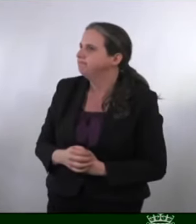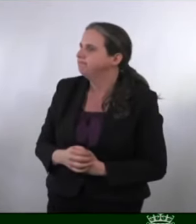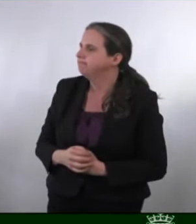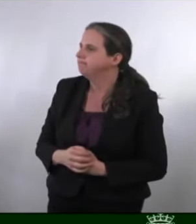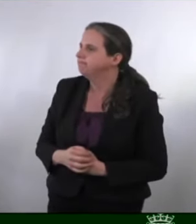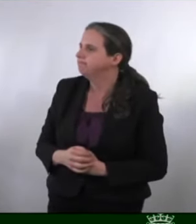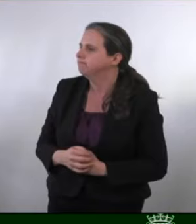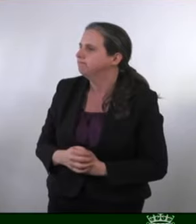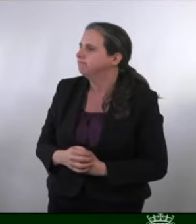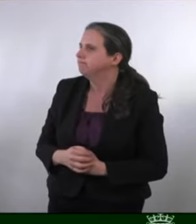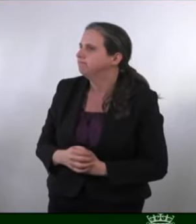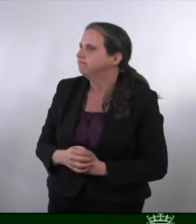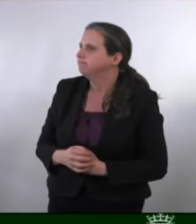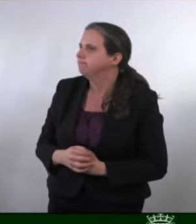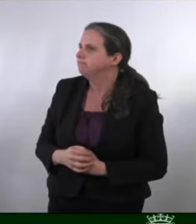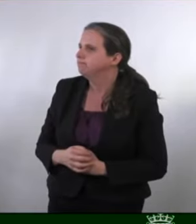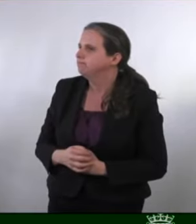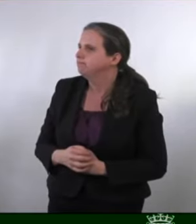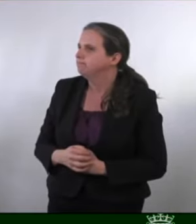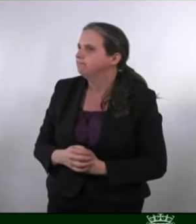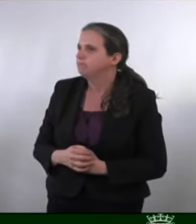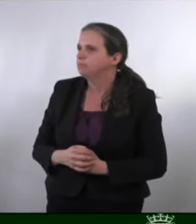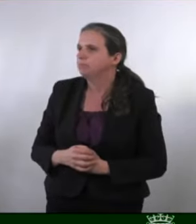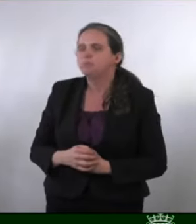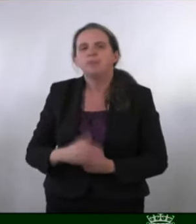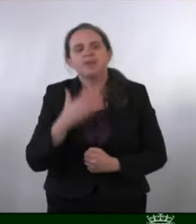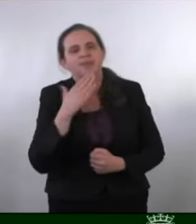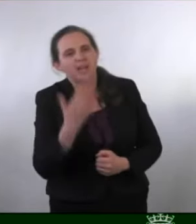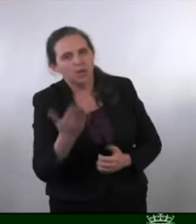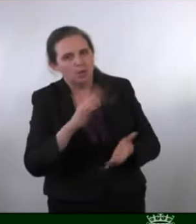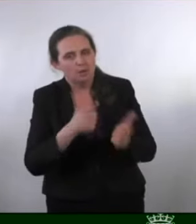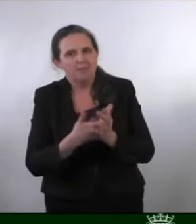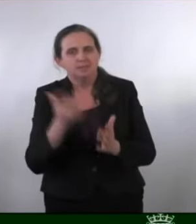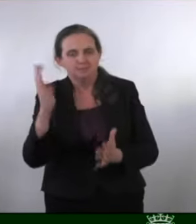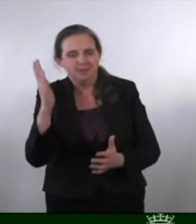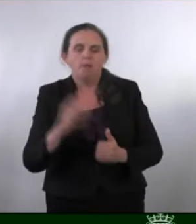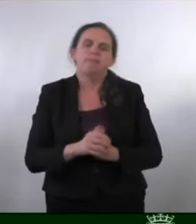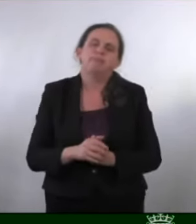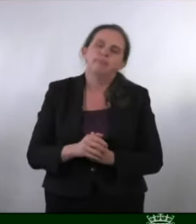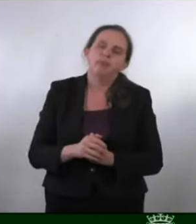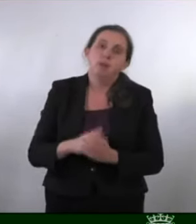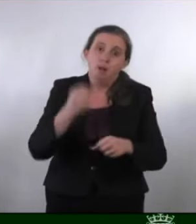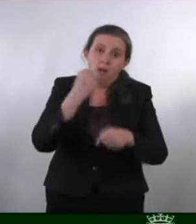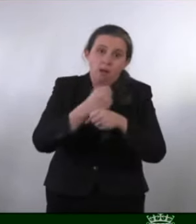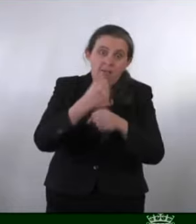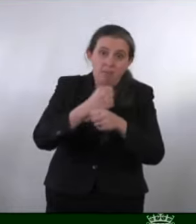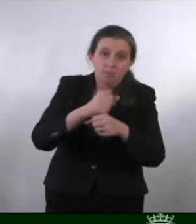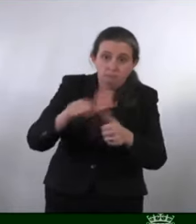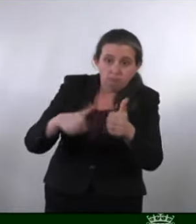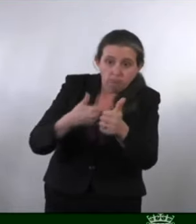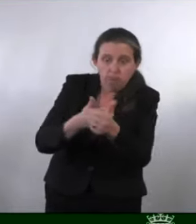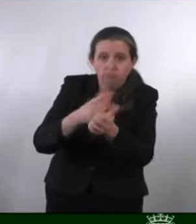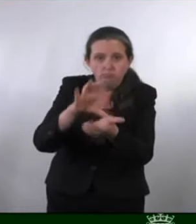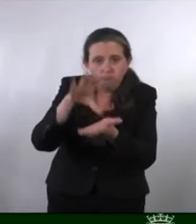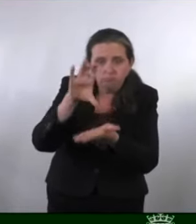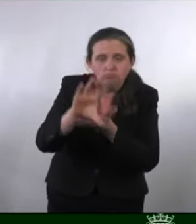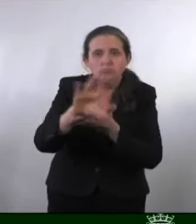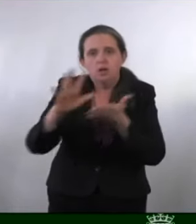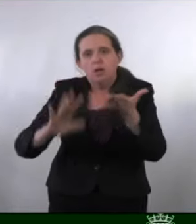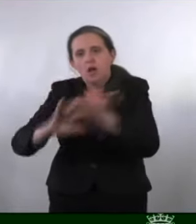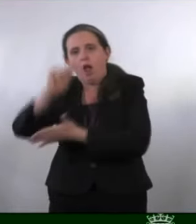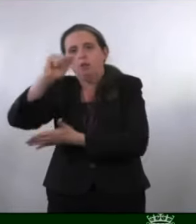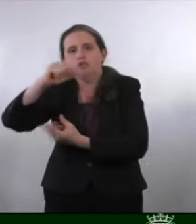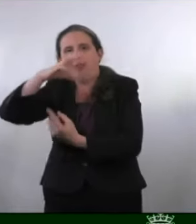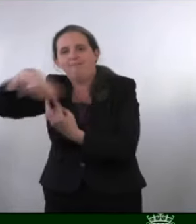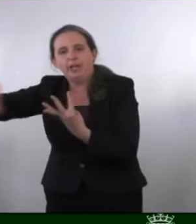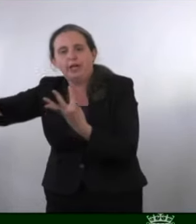support packages for cultural venues throughout this pandemic have provided a lifeline for many attractions in my constituency, and I know that